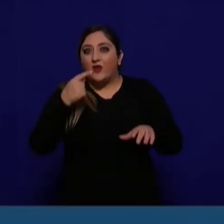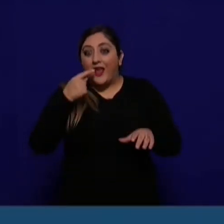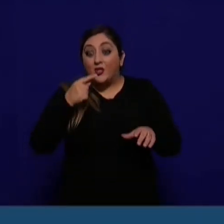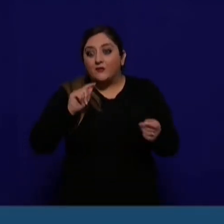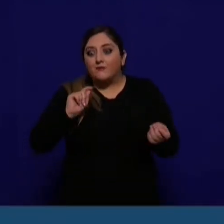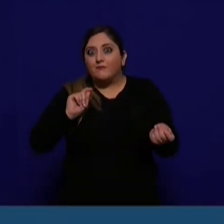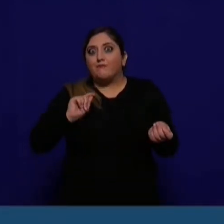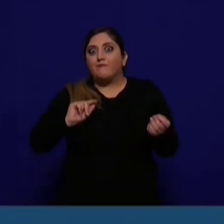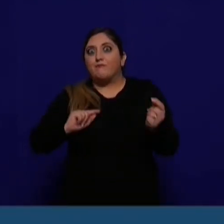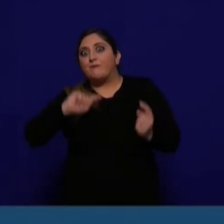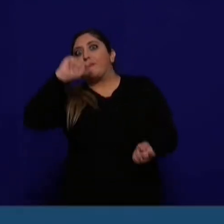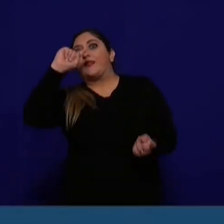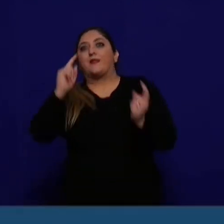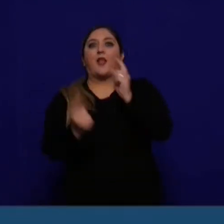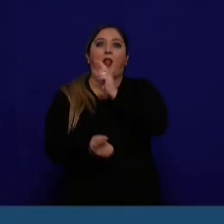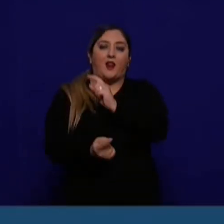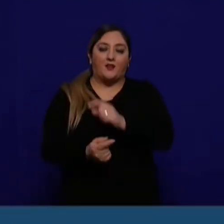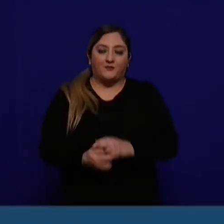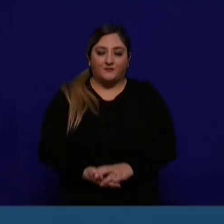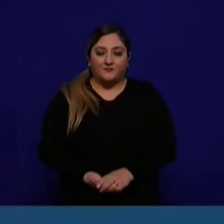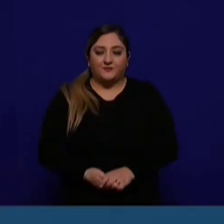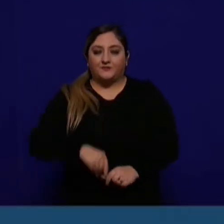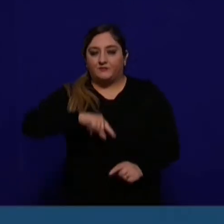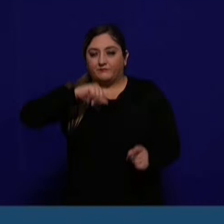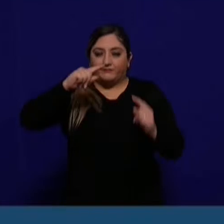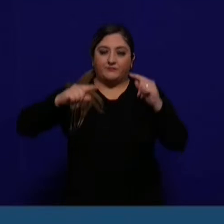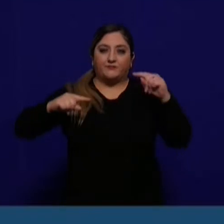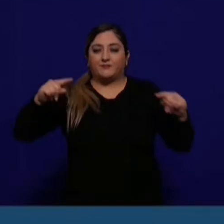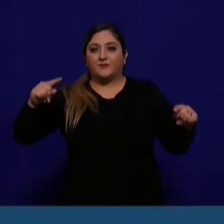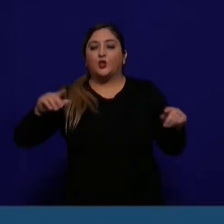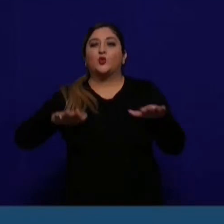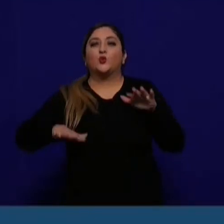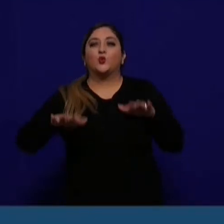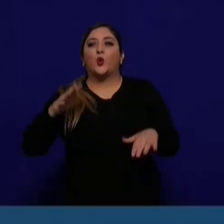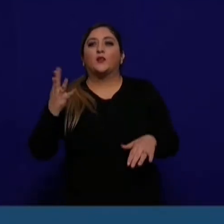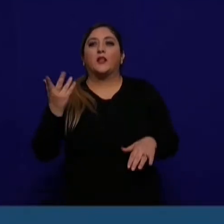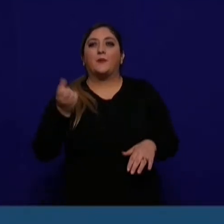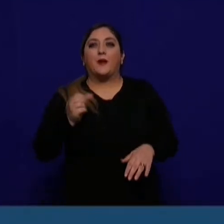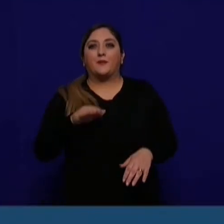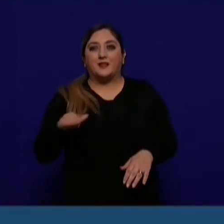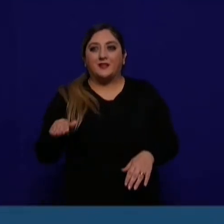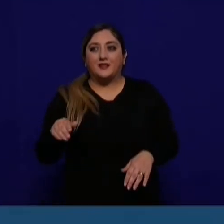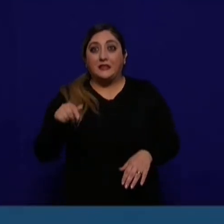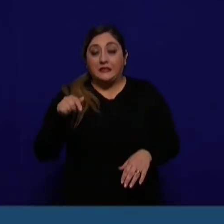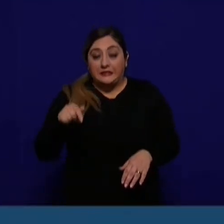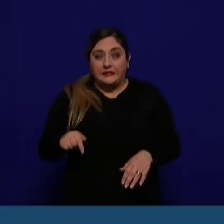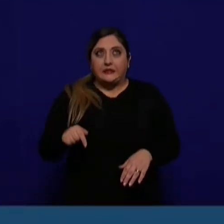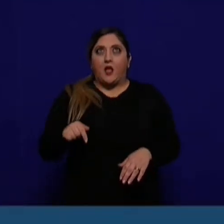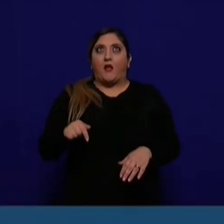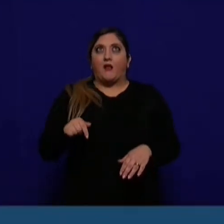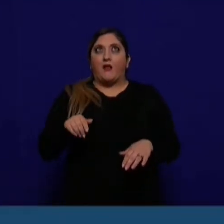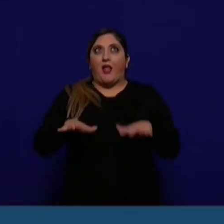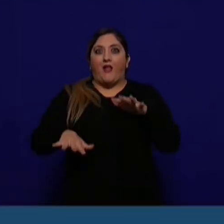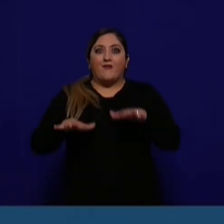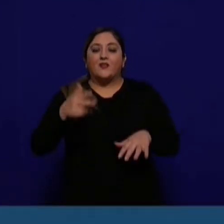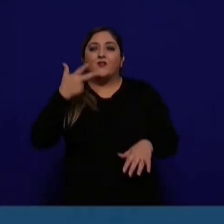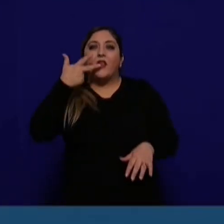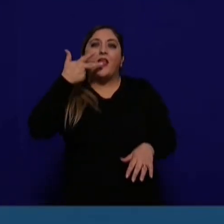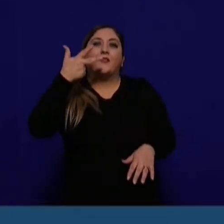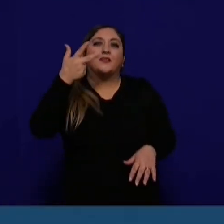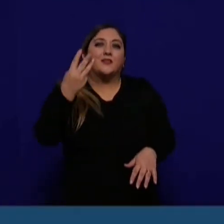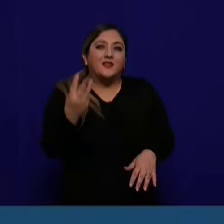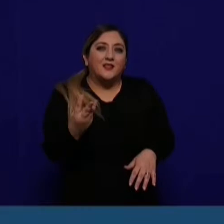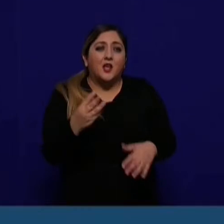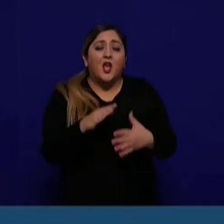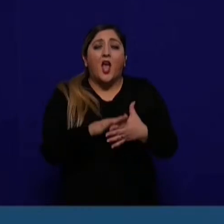ikbar ħajiddivja ftit ukoll dak l-average li jkun qed joħroġ infatti tela 83 però dan għaliex huma numri